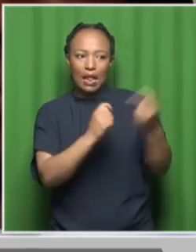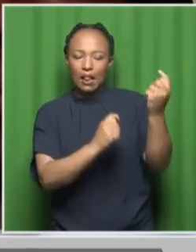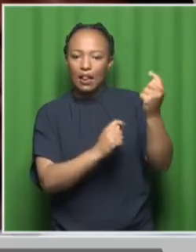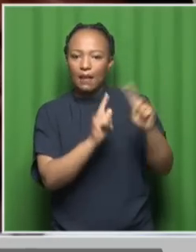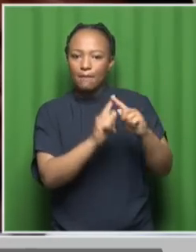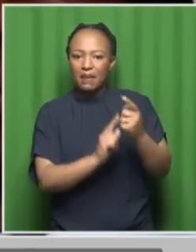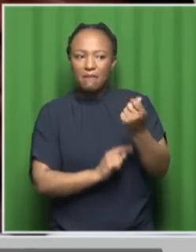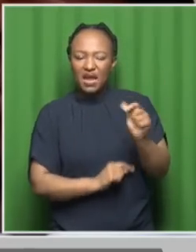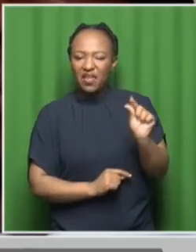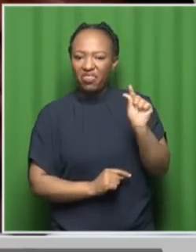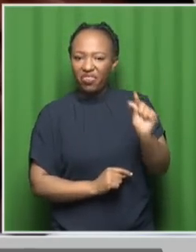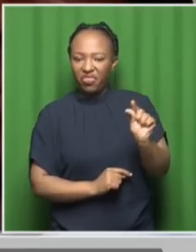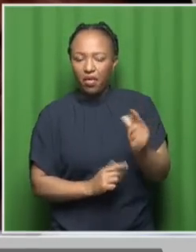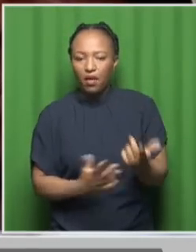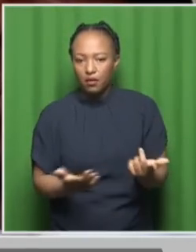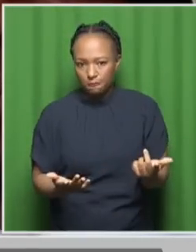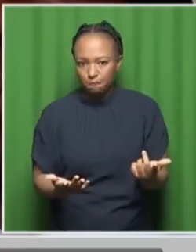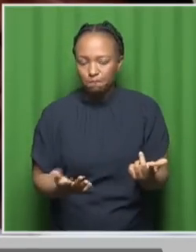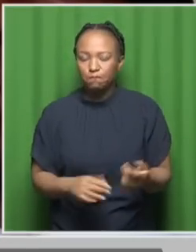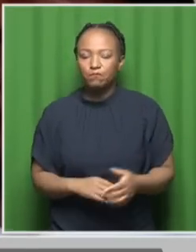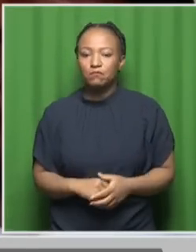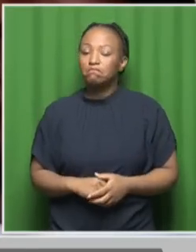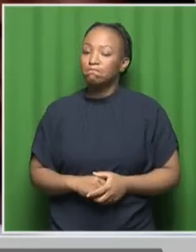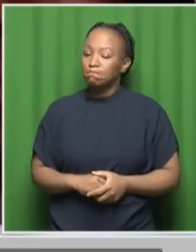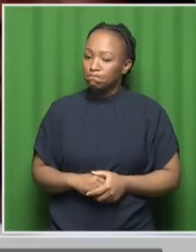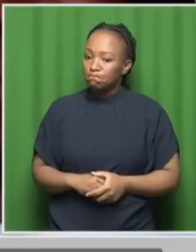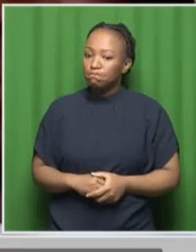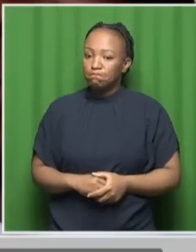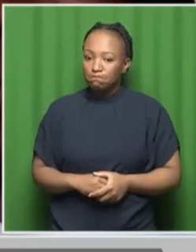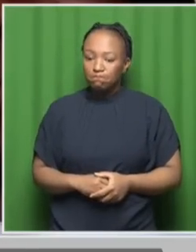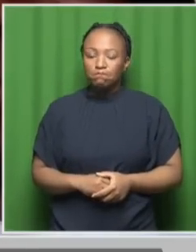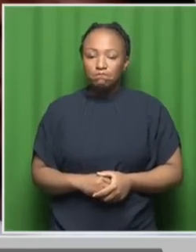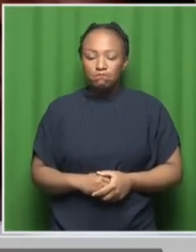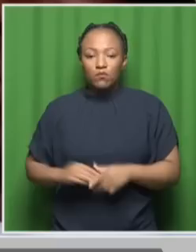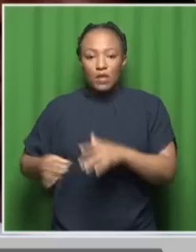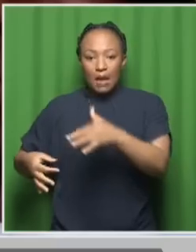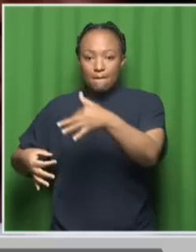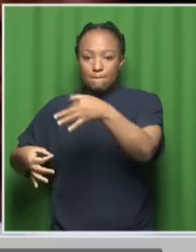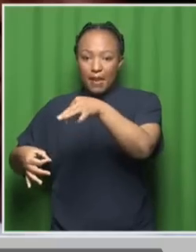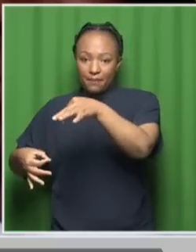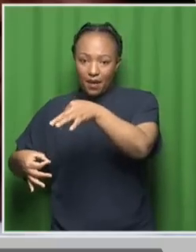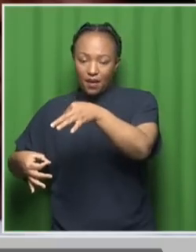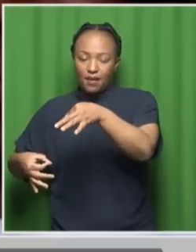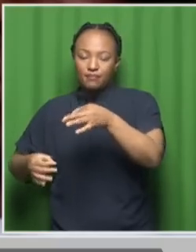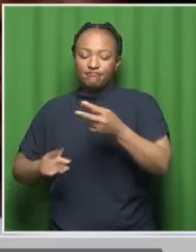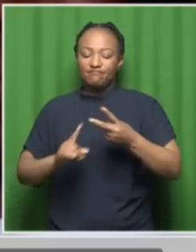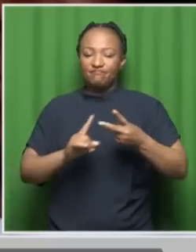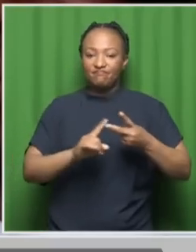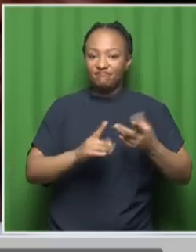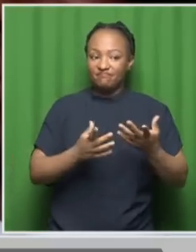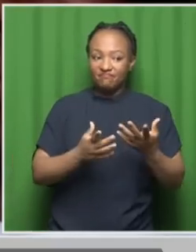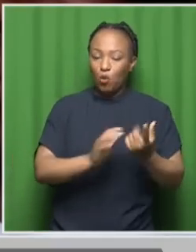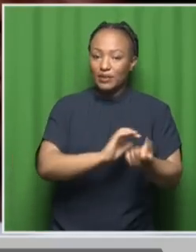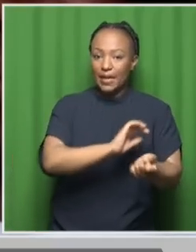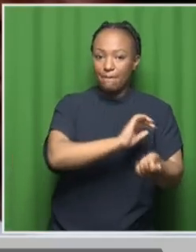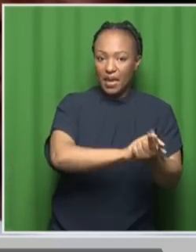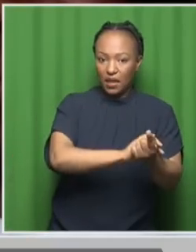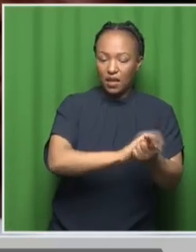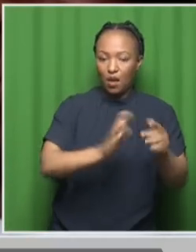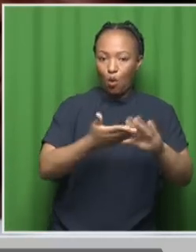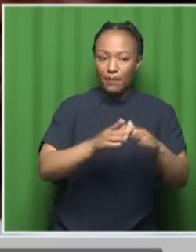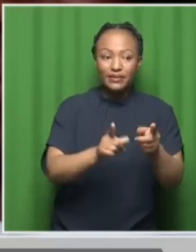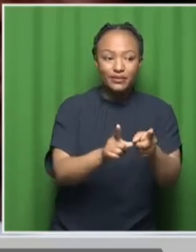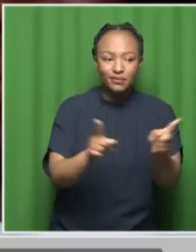to happen here, Prof. As you say, what is contained on paper is very different from what is actually happening